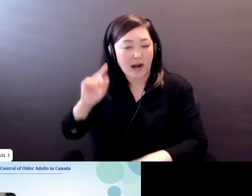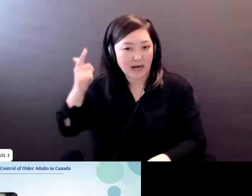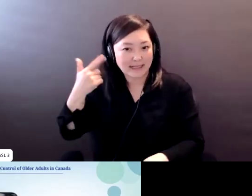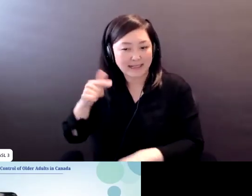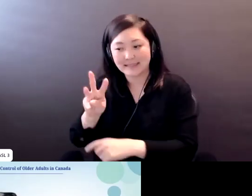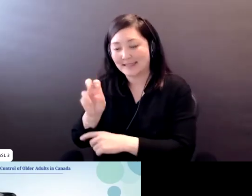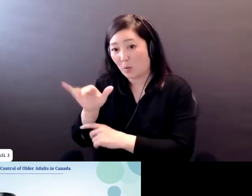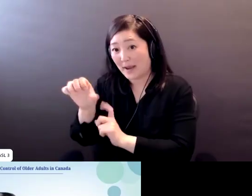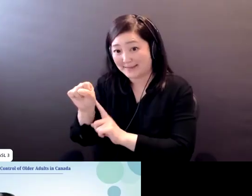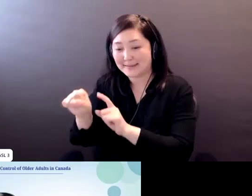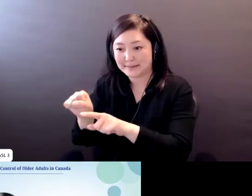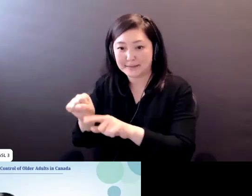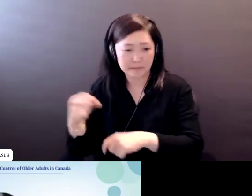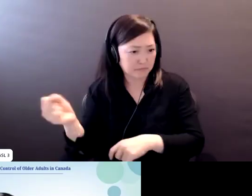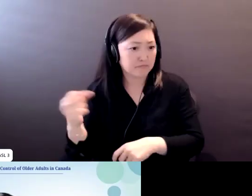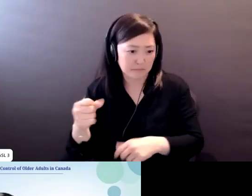So yeah,